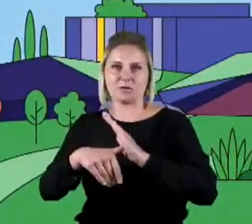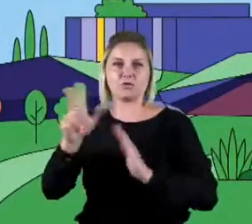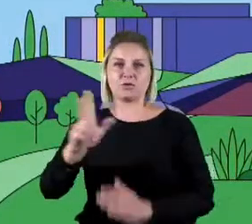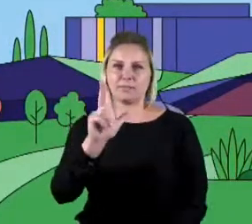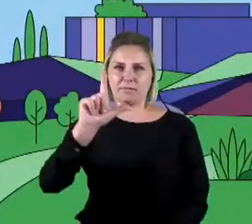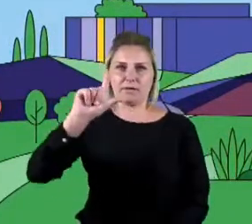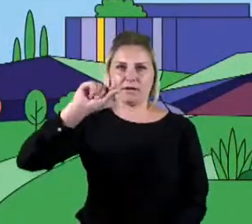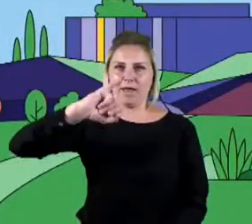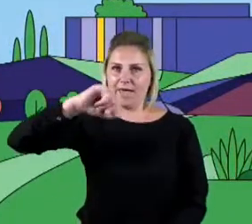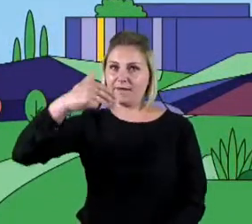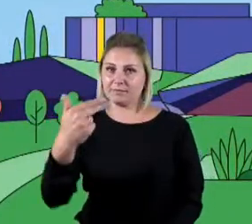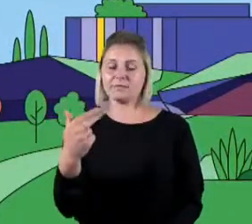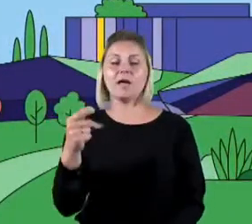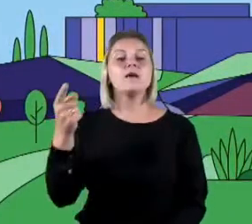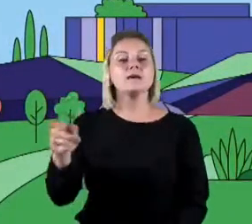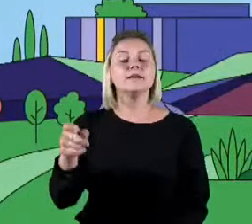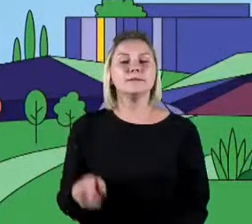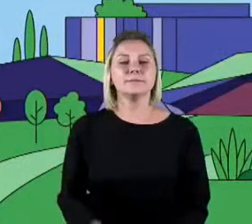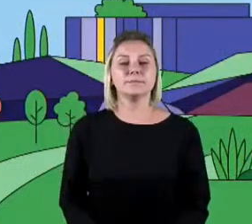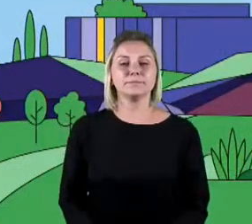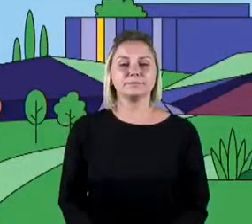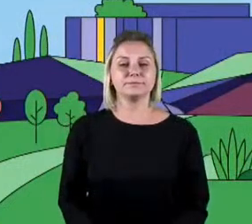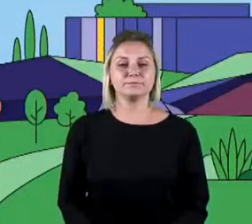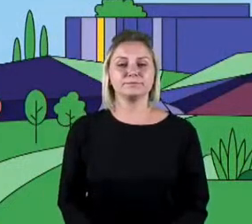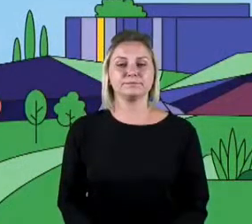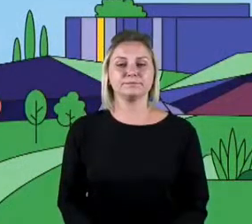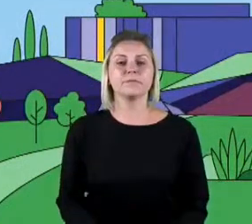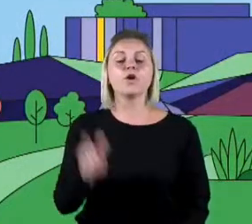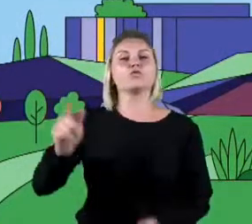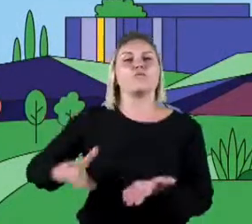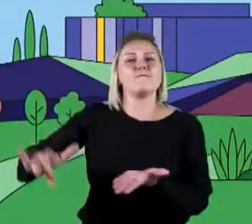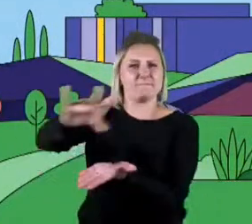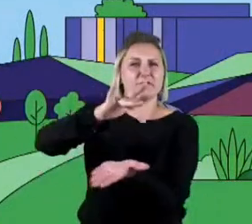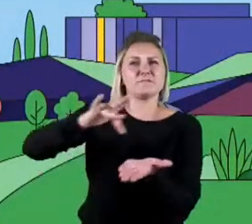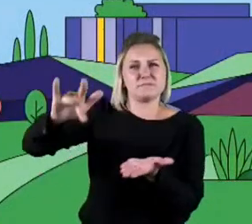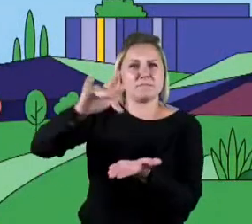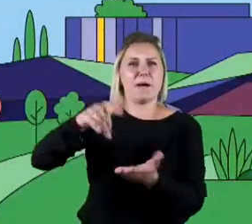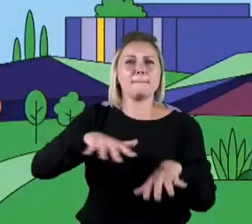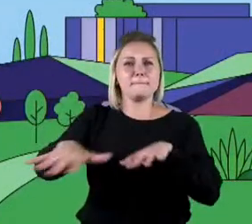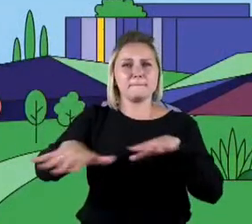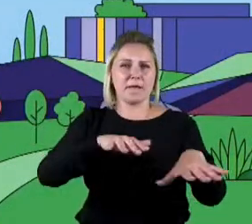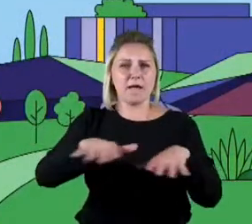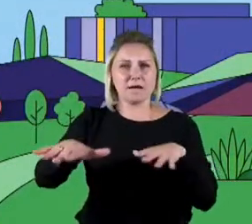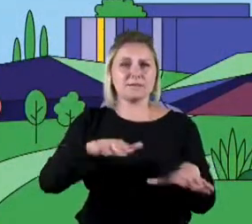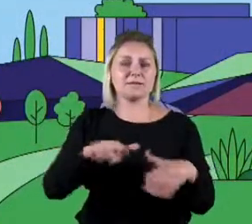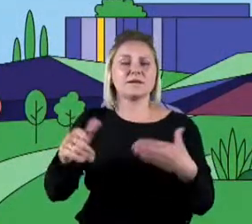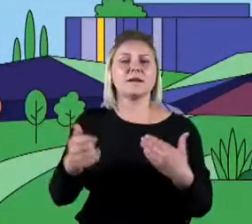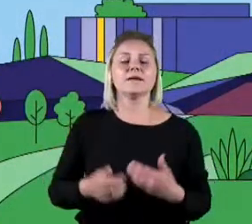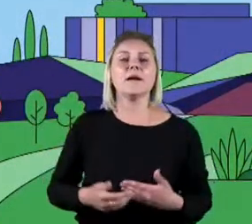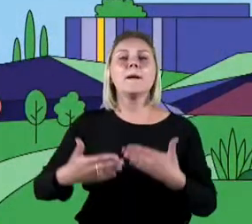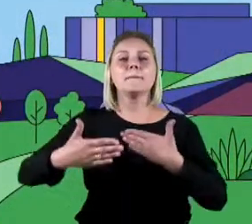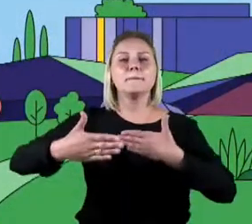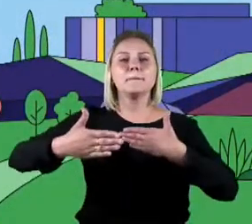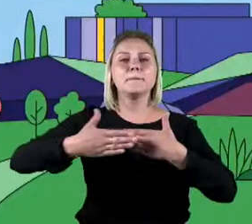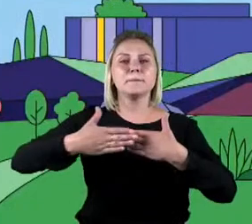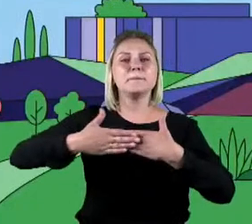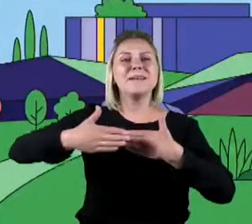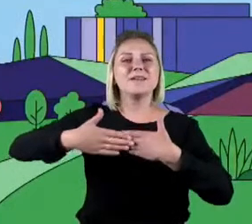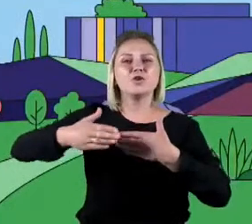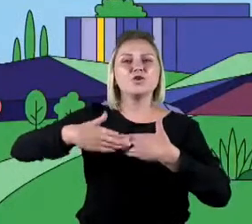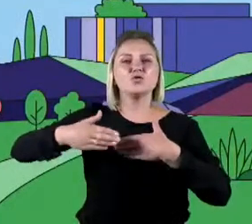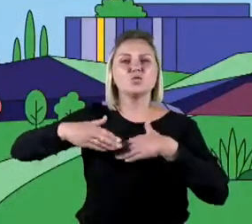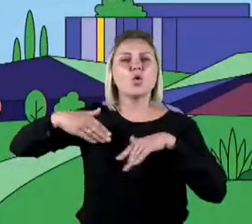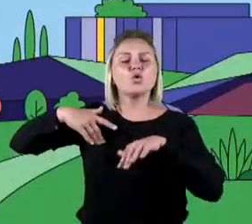situated by the coastal area and next to the mouth of the river. So the impact is very huge, and